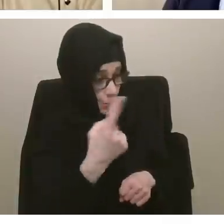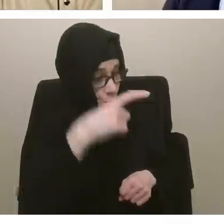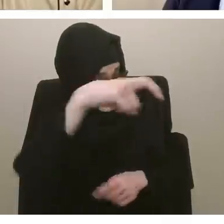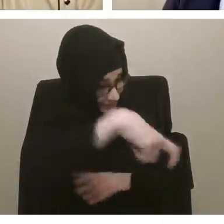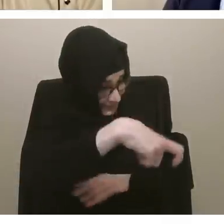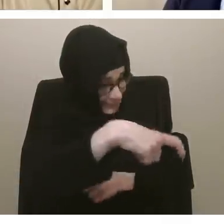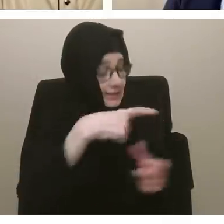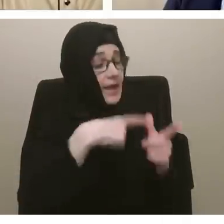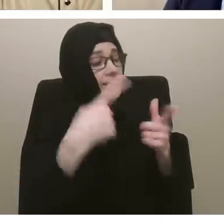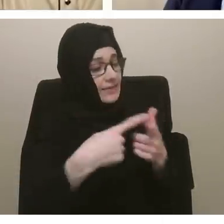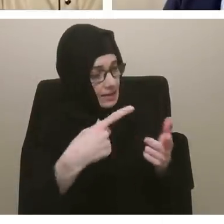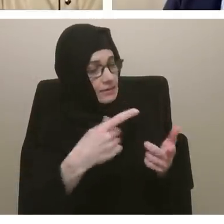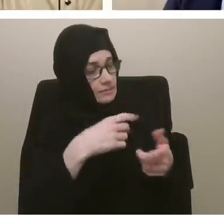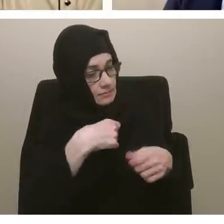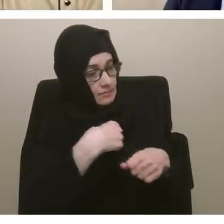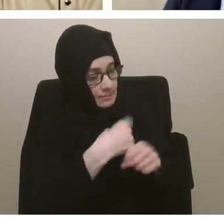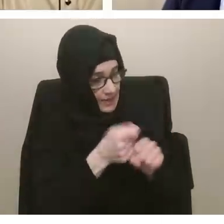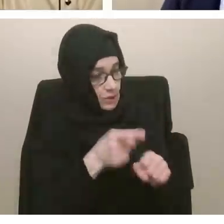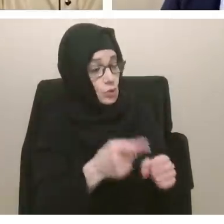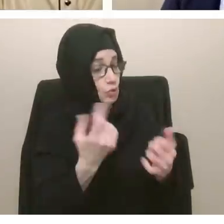made you self-sufficient,